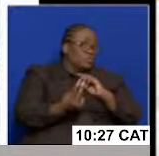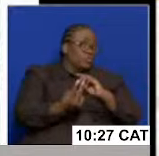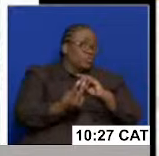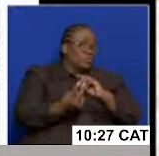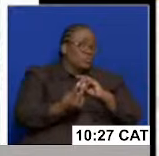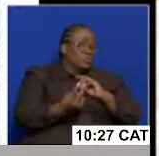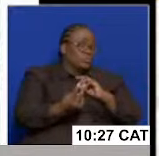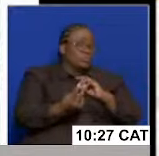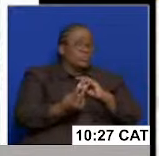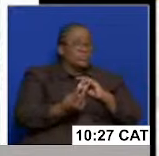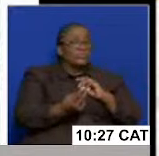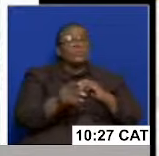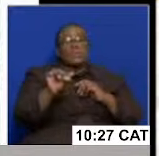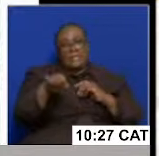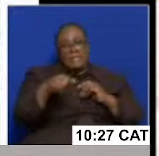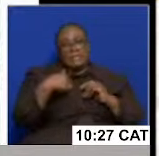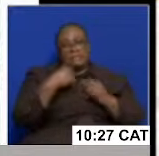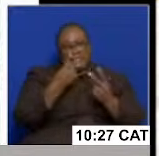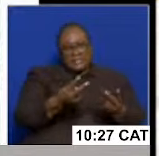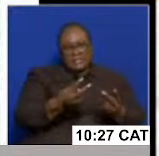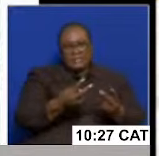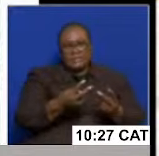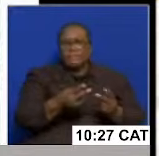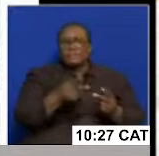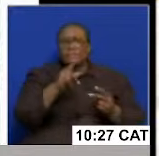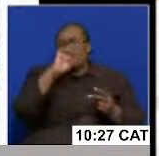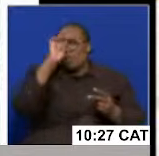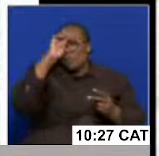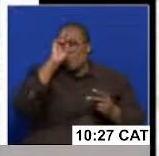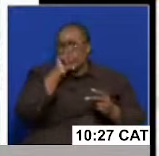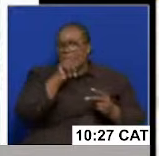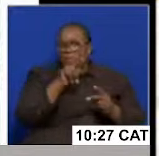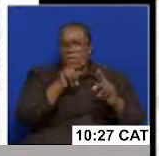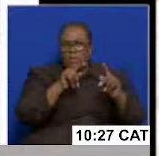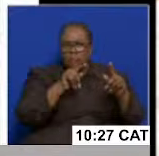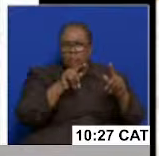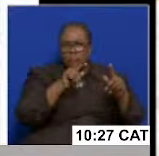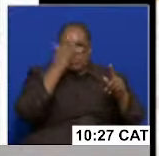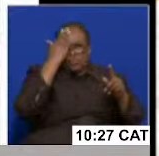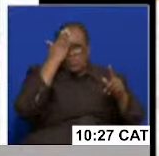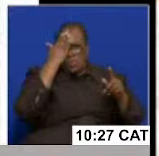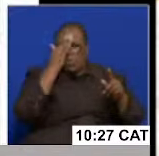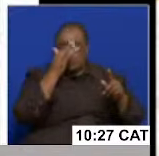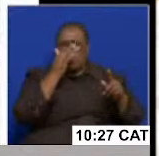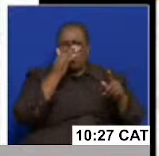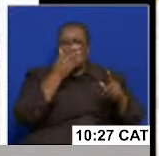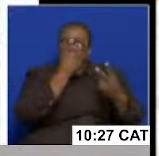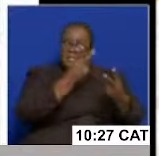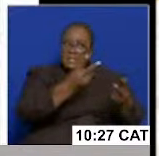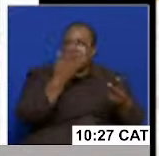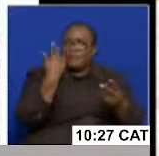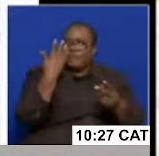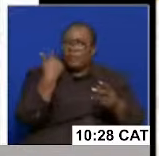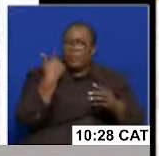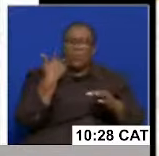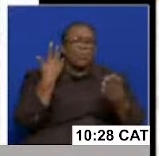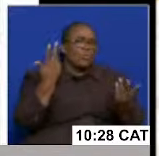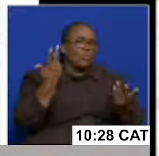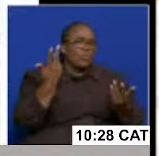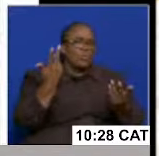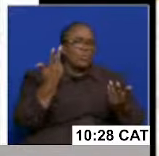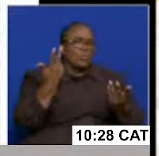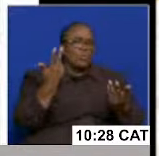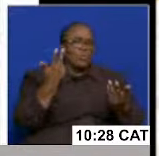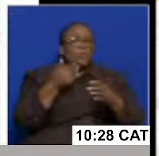Yes, I do see. Do you recognize it, or is it unfamiliar to you? Have you seen it before? Before these photos, have you seen